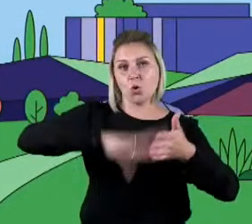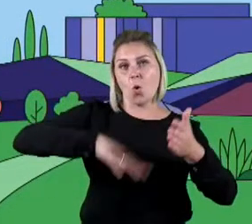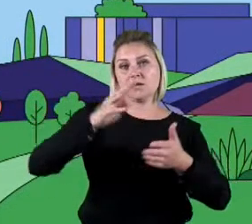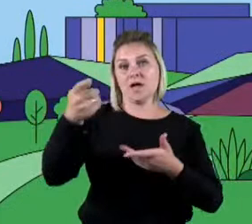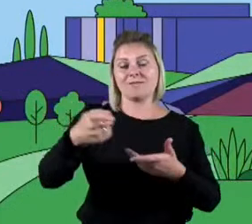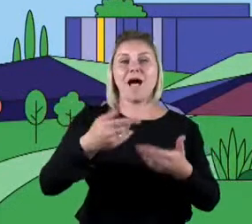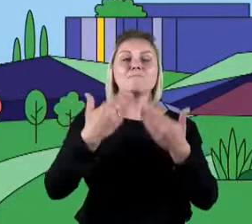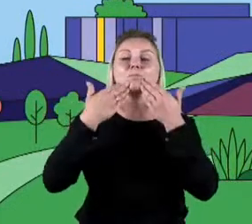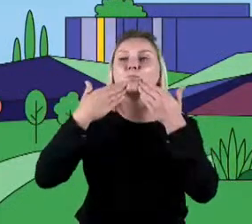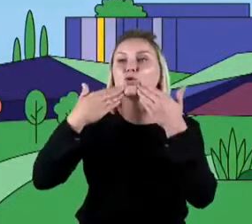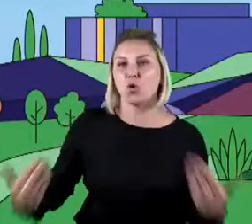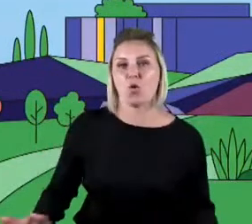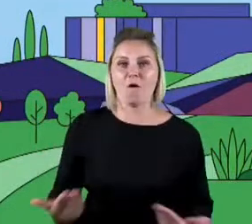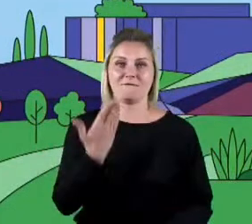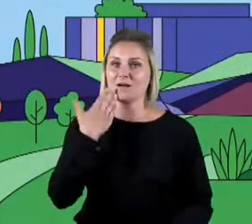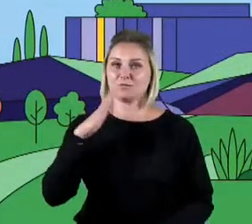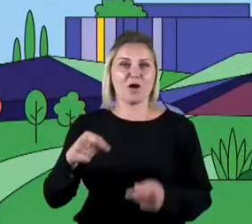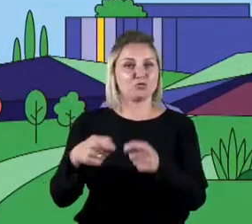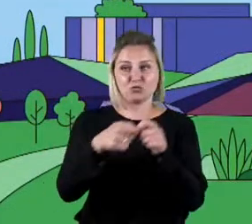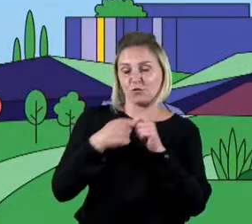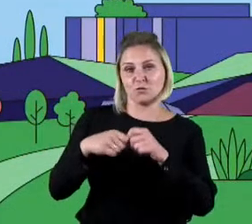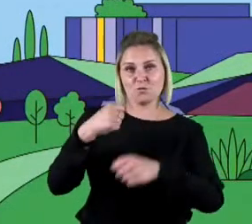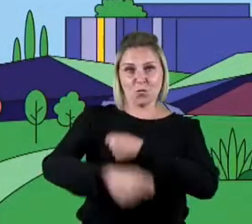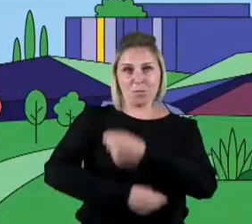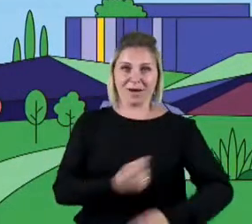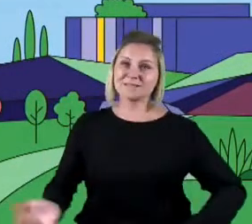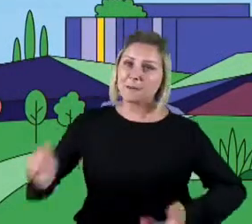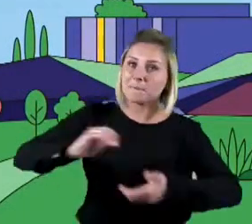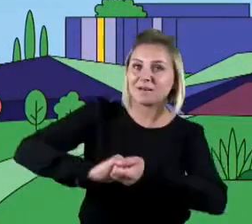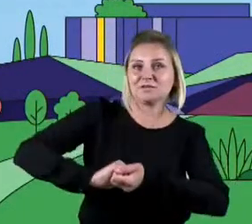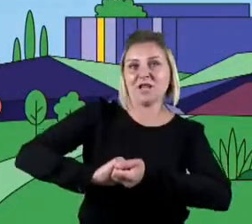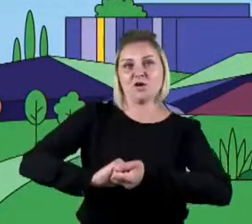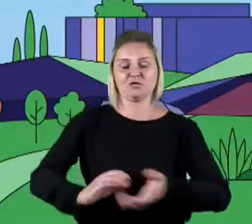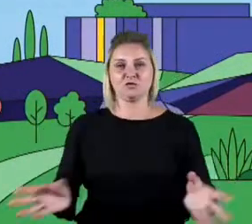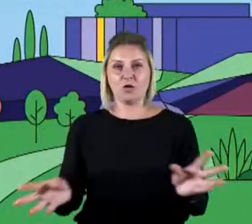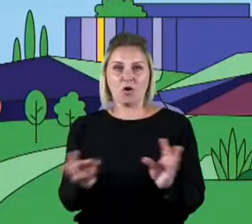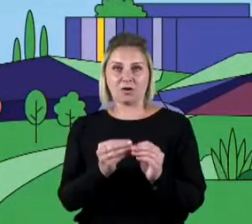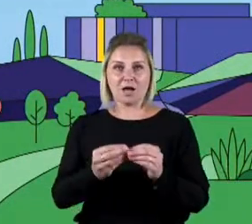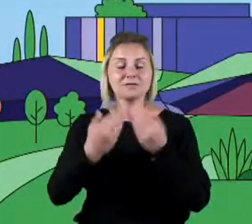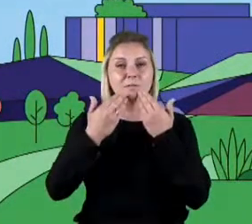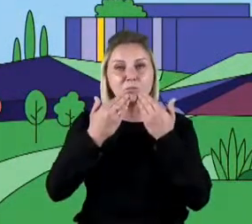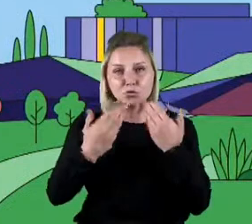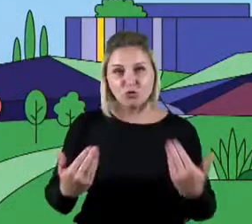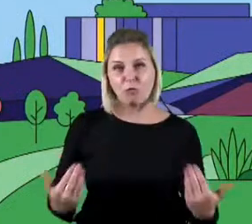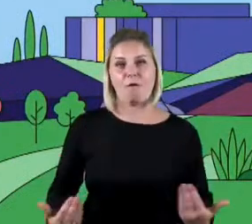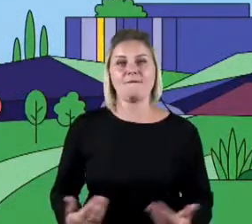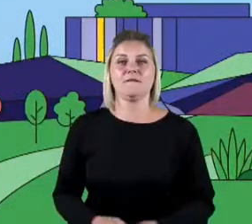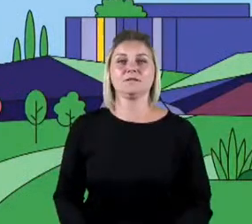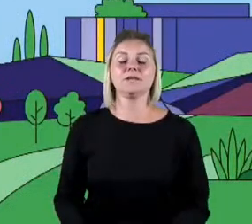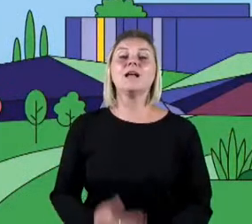with the city of Barcelona. I would like to thank for this cooperation and partnership.